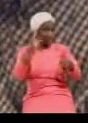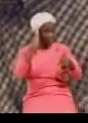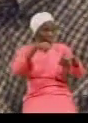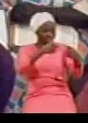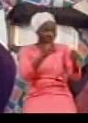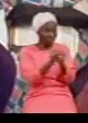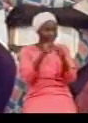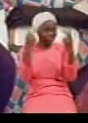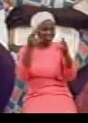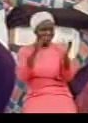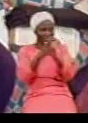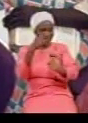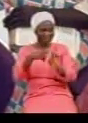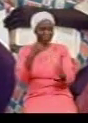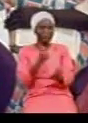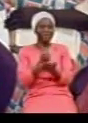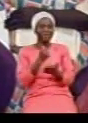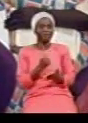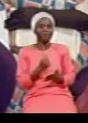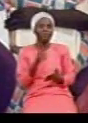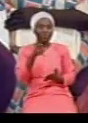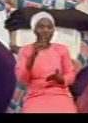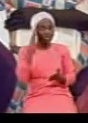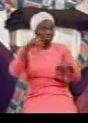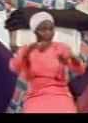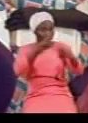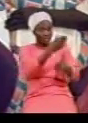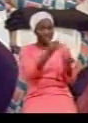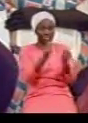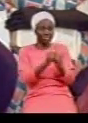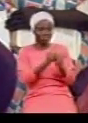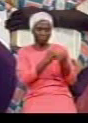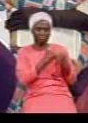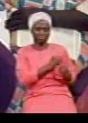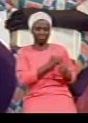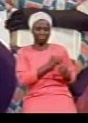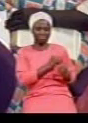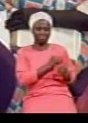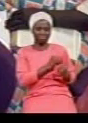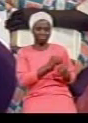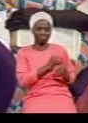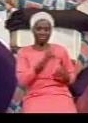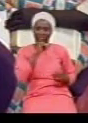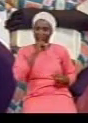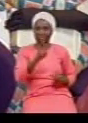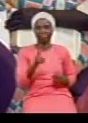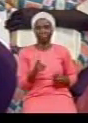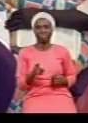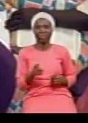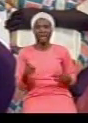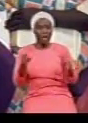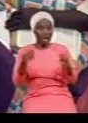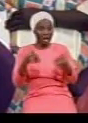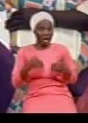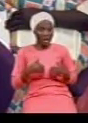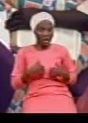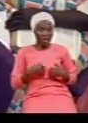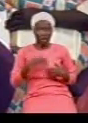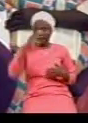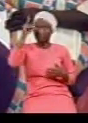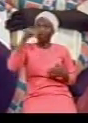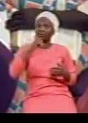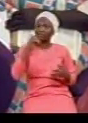victory. You go with assurance. Has he not commanded you? Has he not given